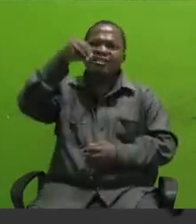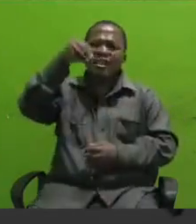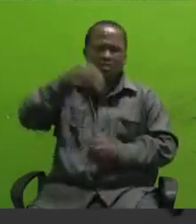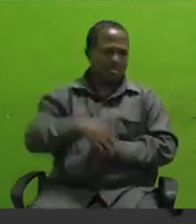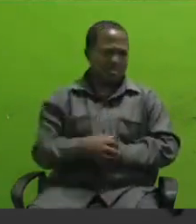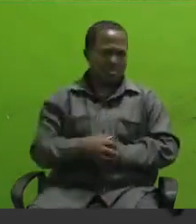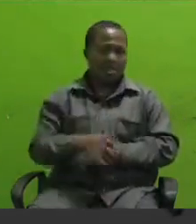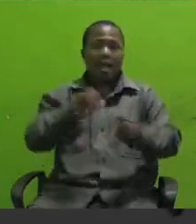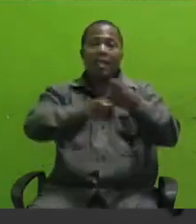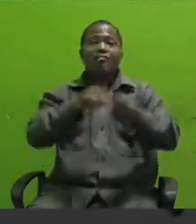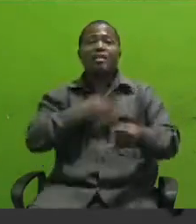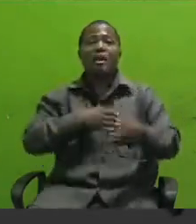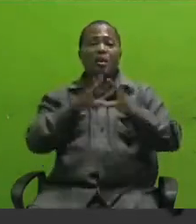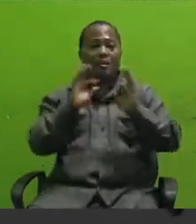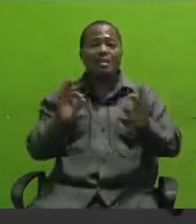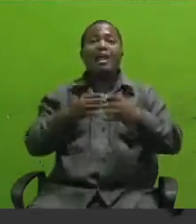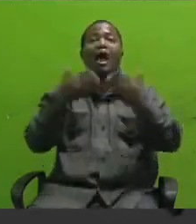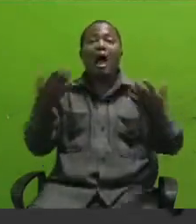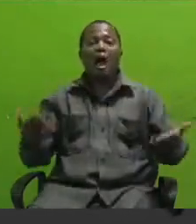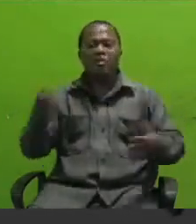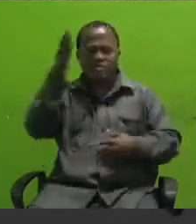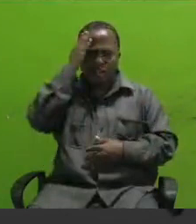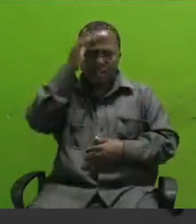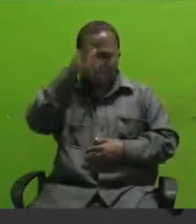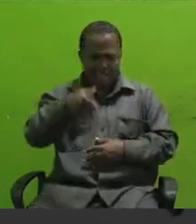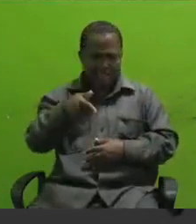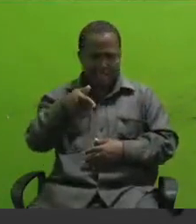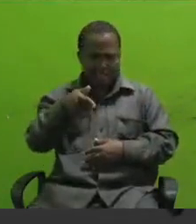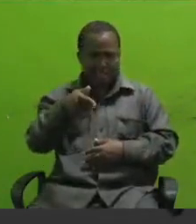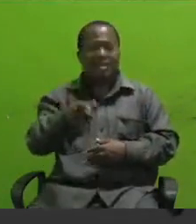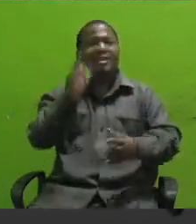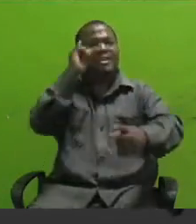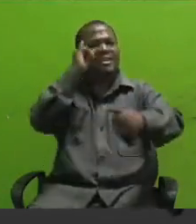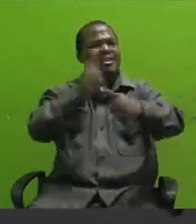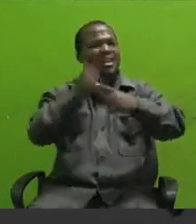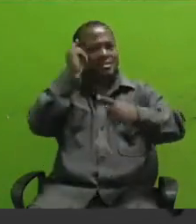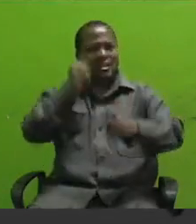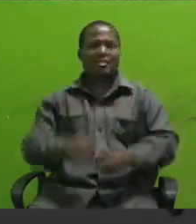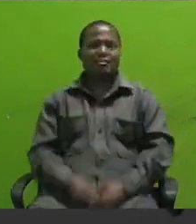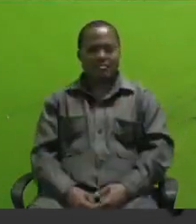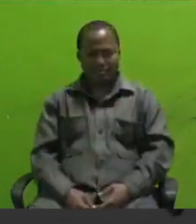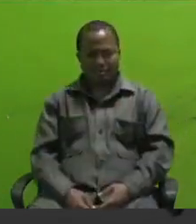dear, how do you know that they are dangerous?